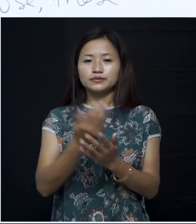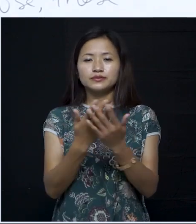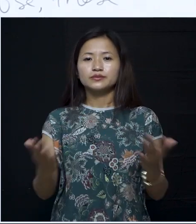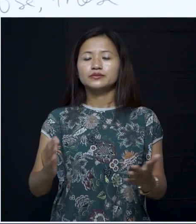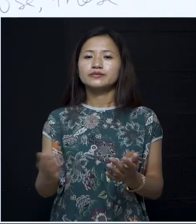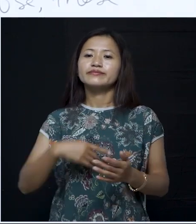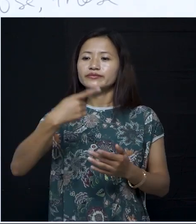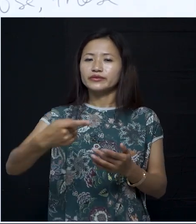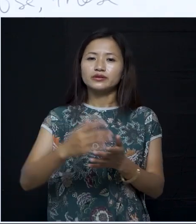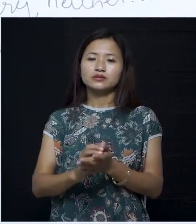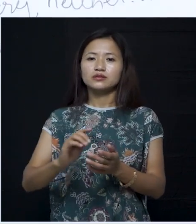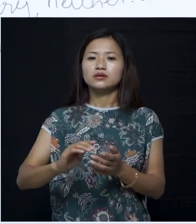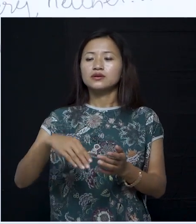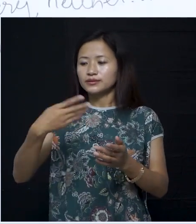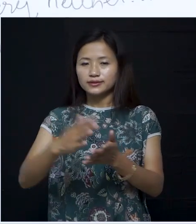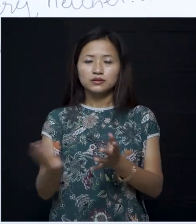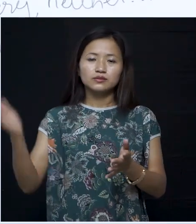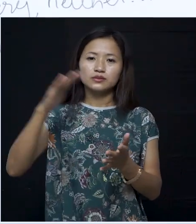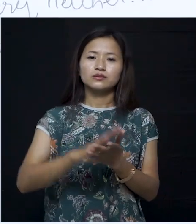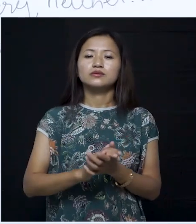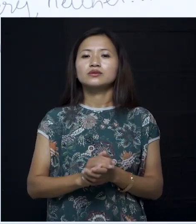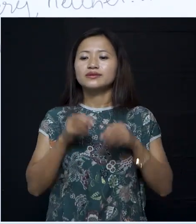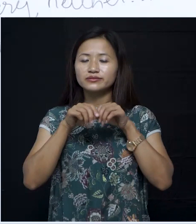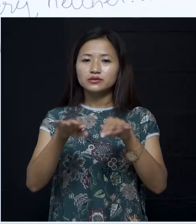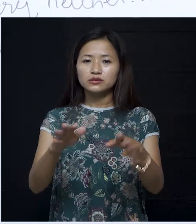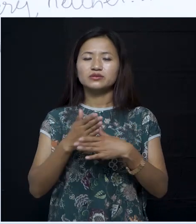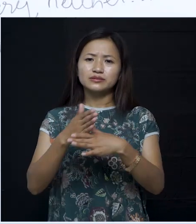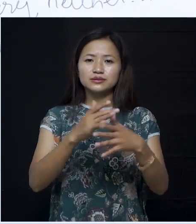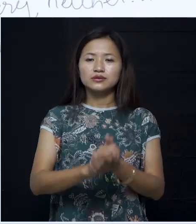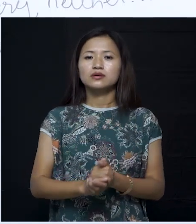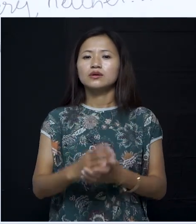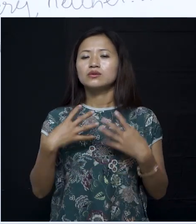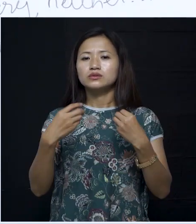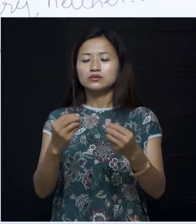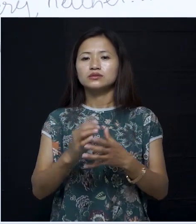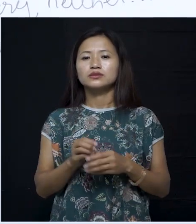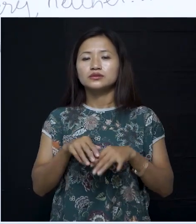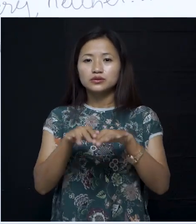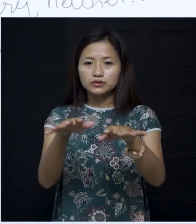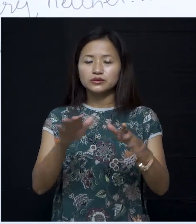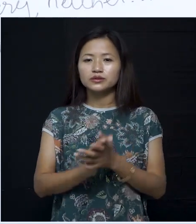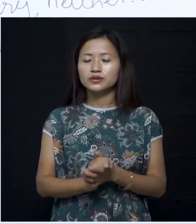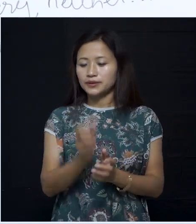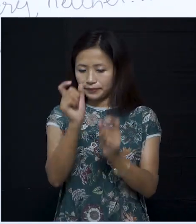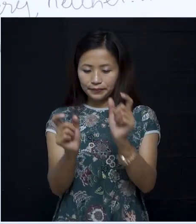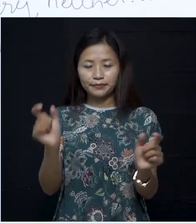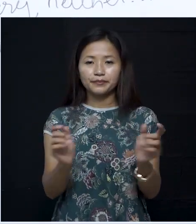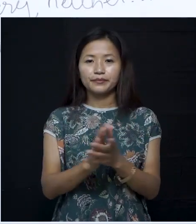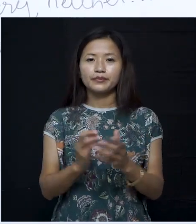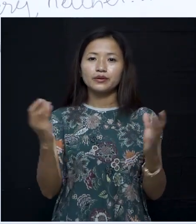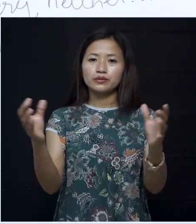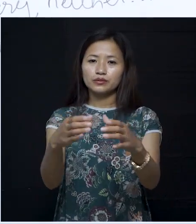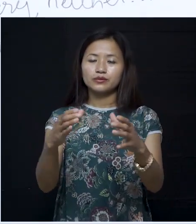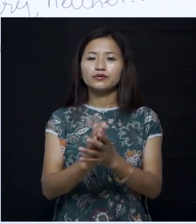next comes the distributive, like the word distribution itself. When you want to make a distribution in people or in a group